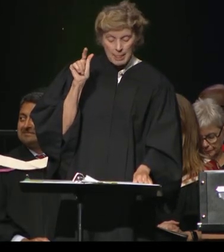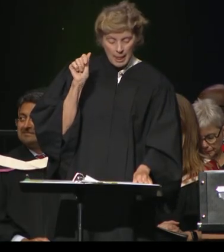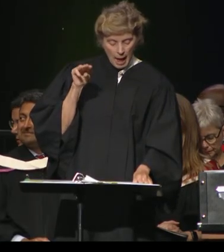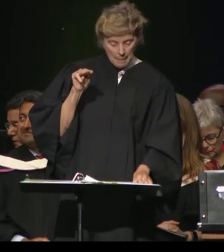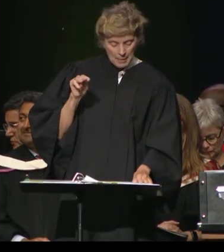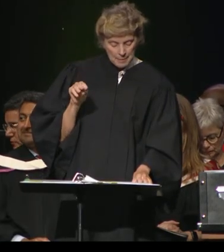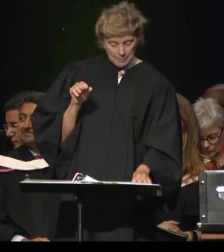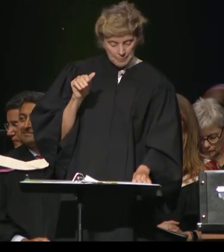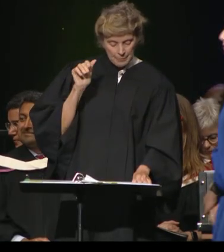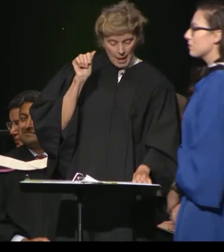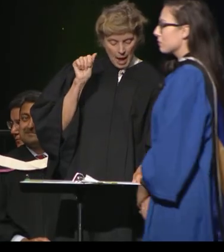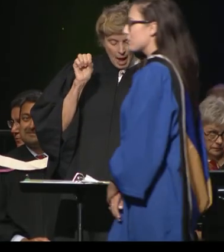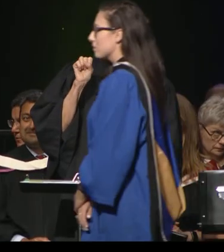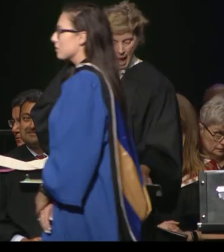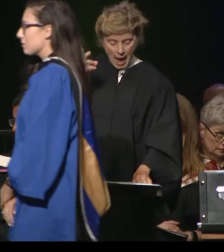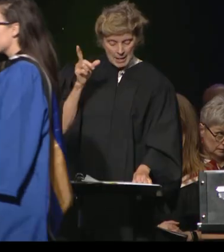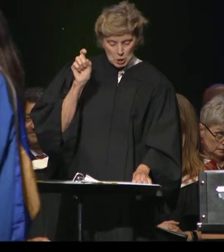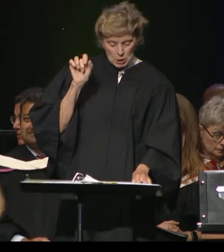Ashley Almeida.